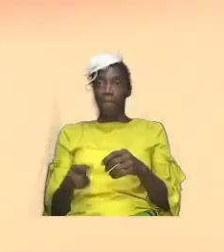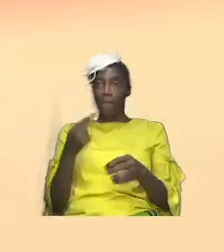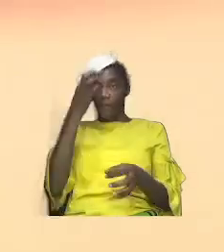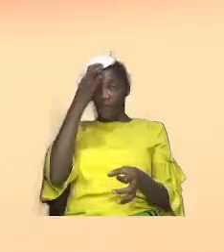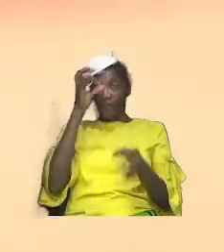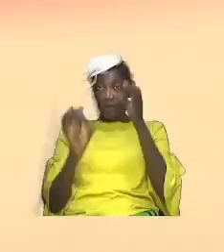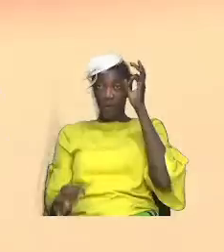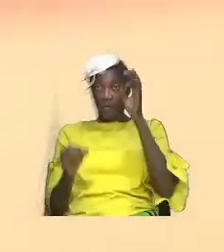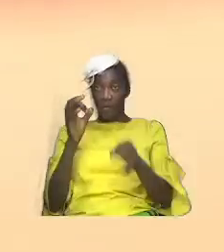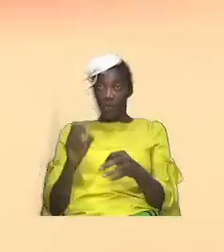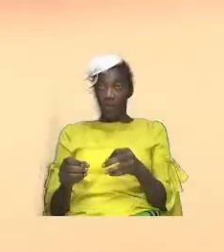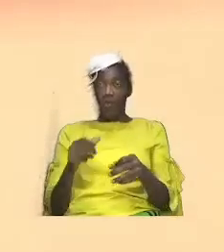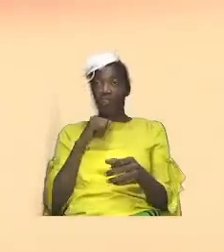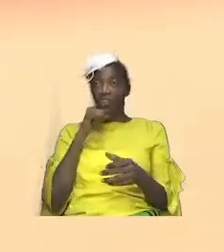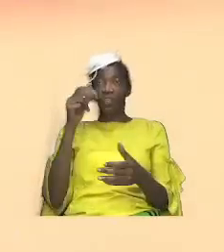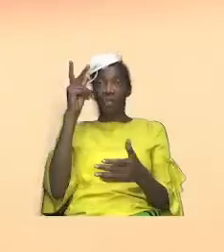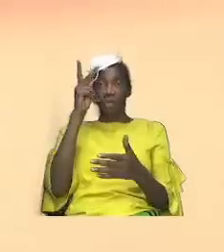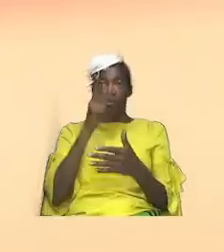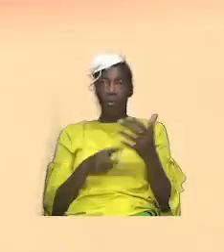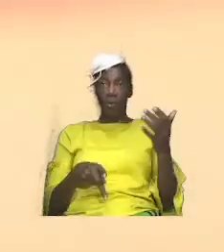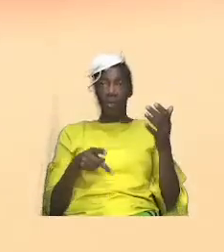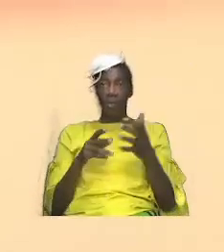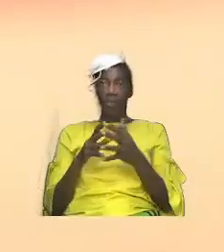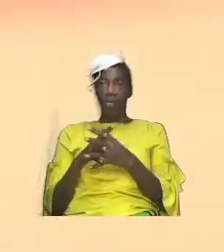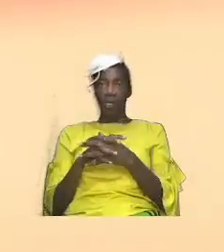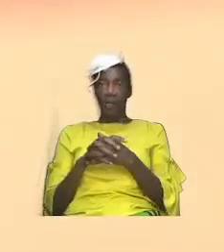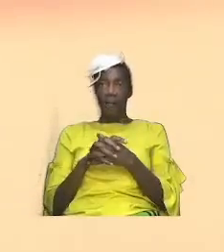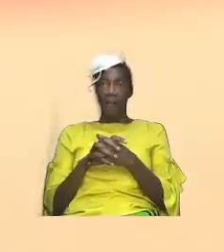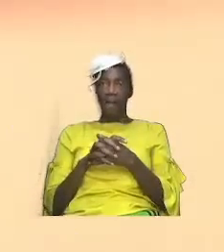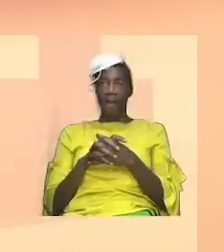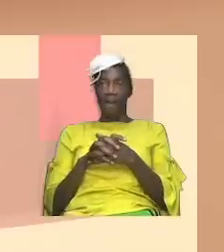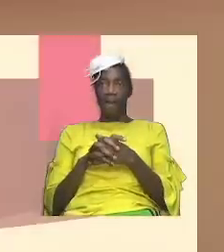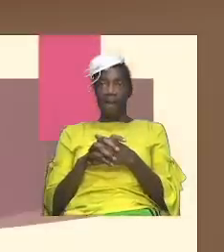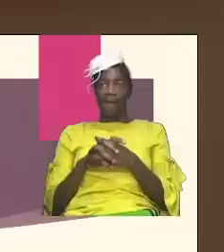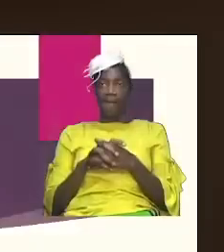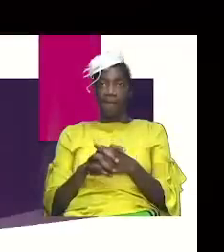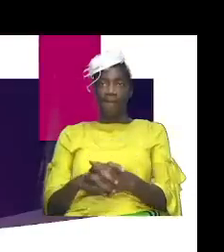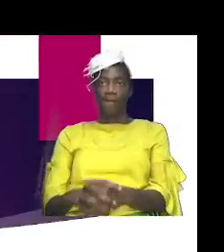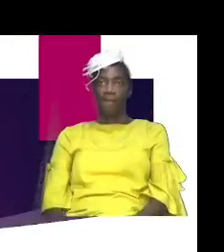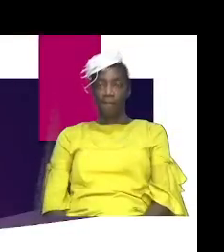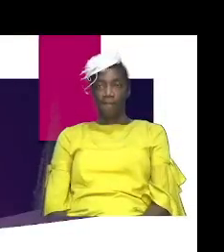impartially. And I go back to the screen so that we can